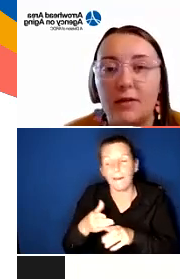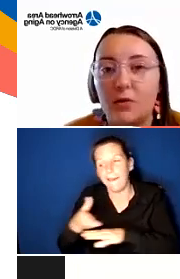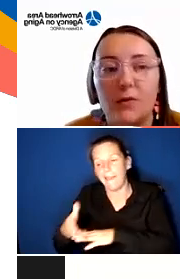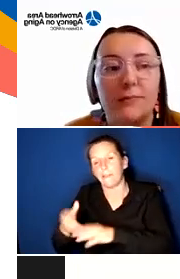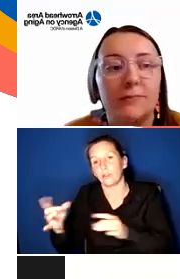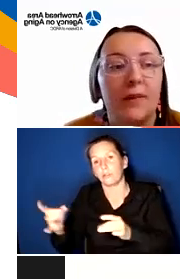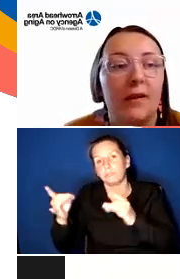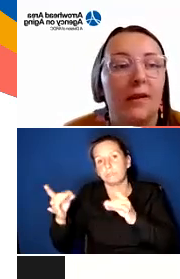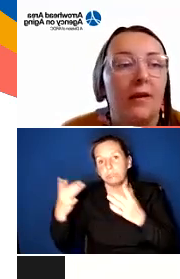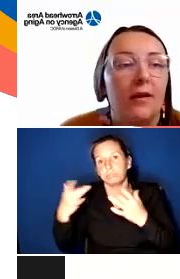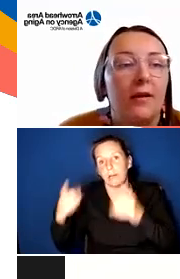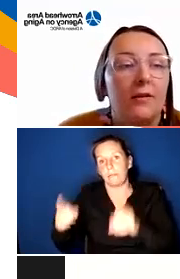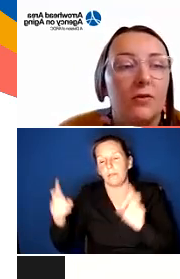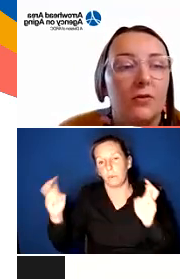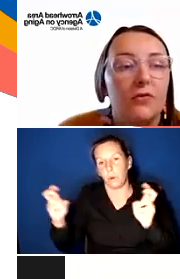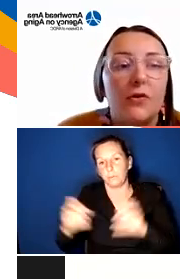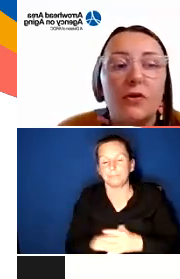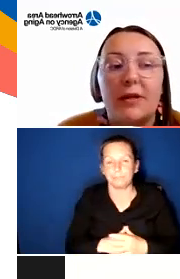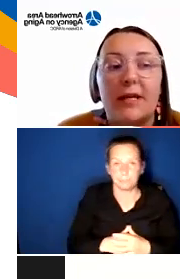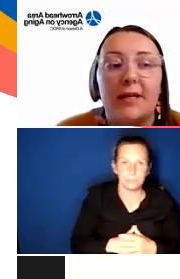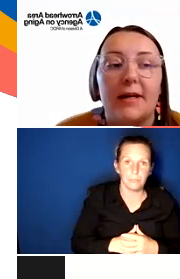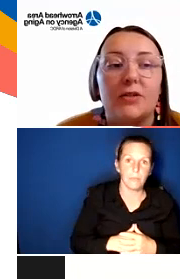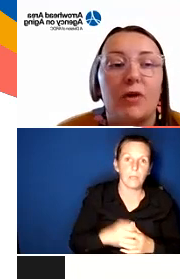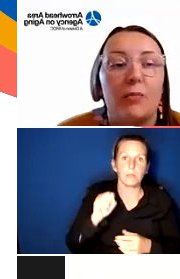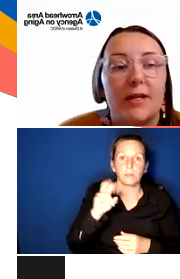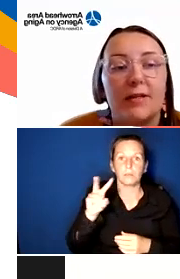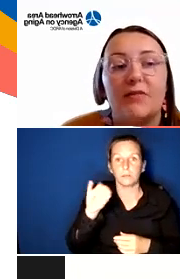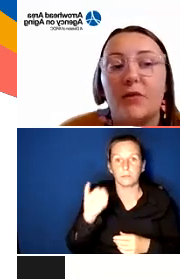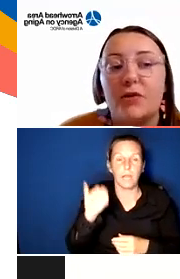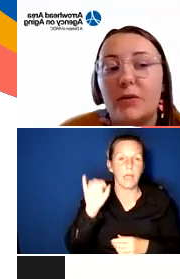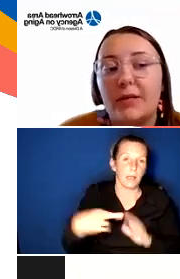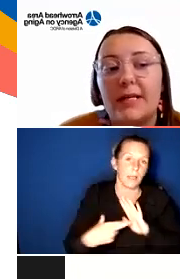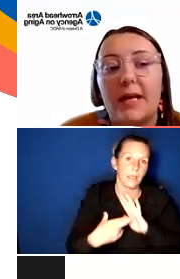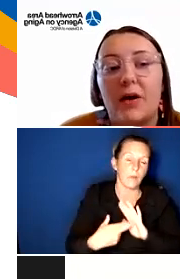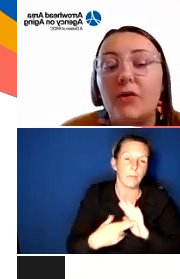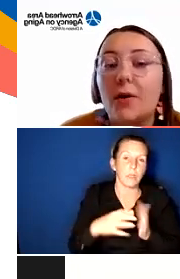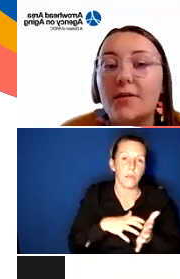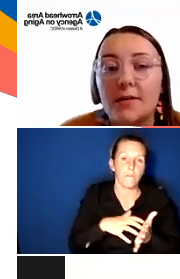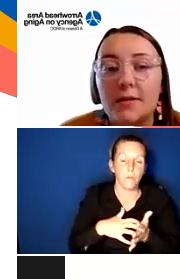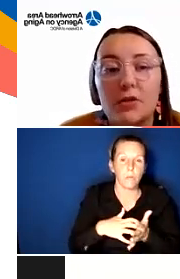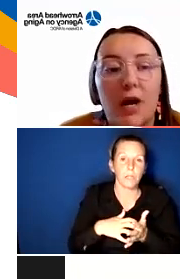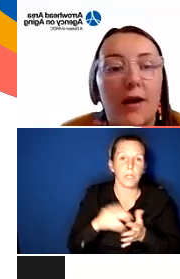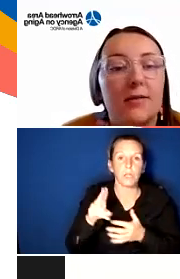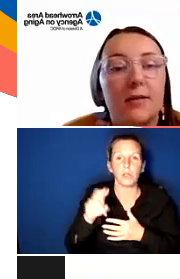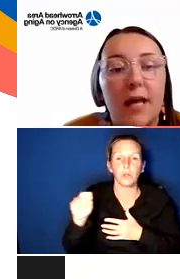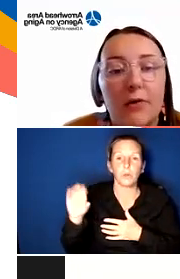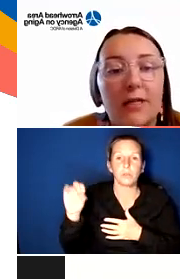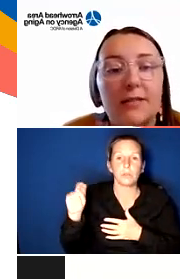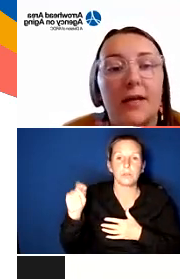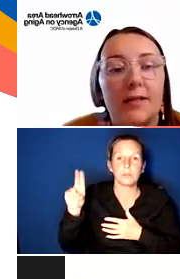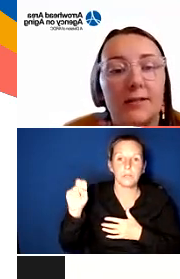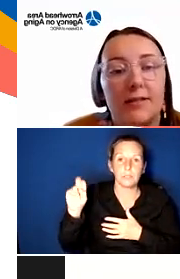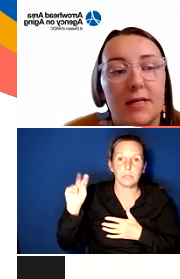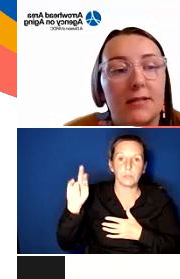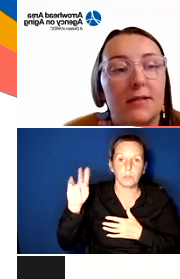event, end quote. The Social Vulnerability Index represents the vulnerability of U.S. Census tracts,